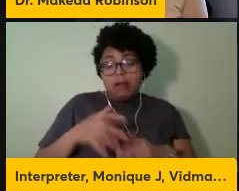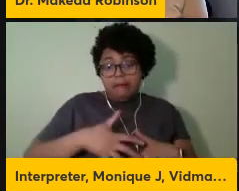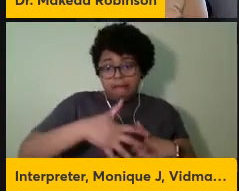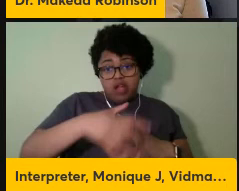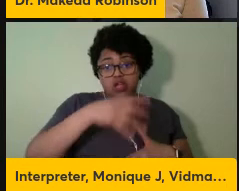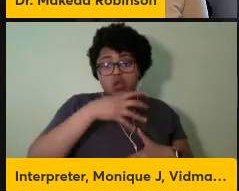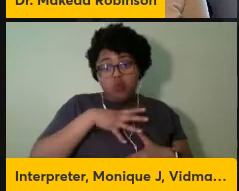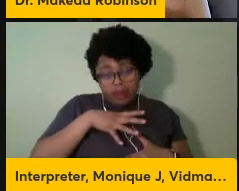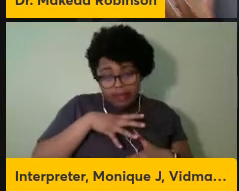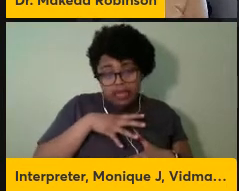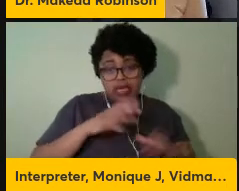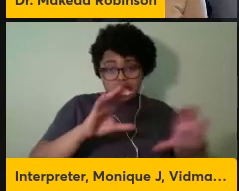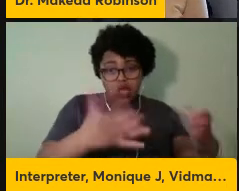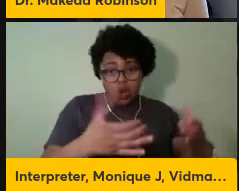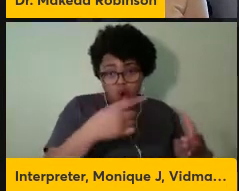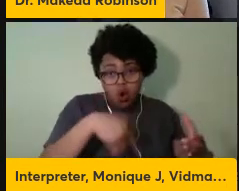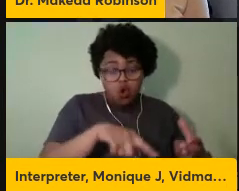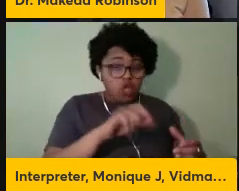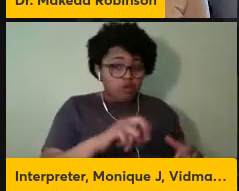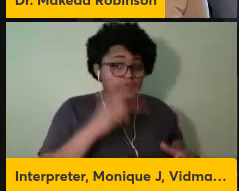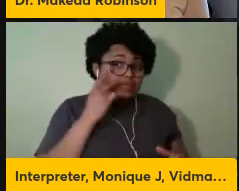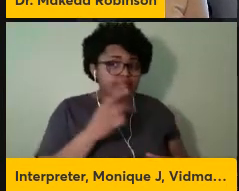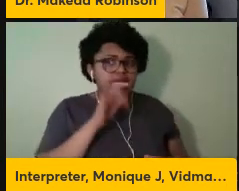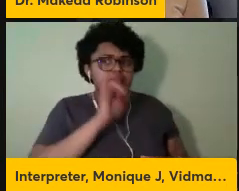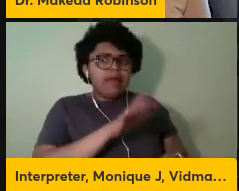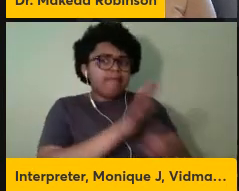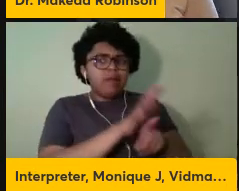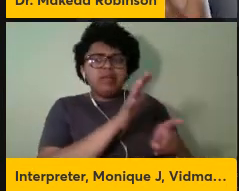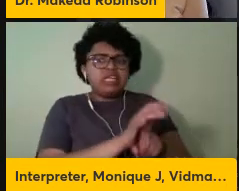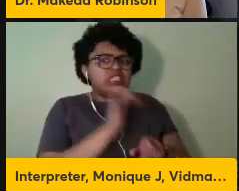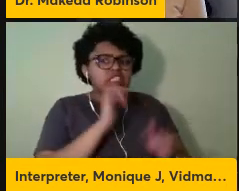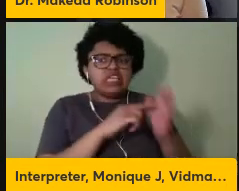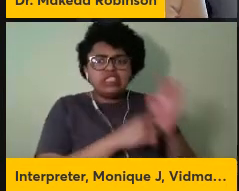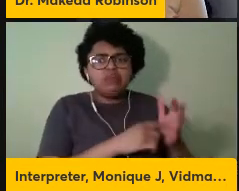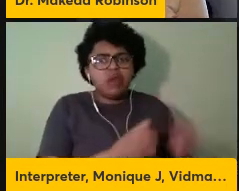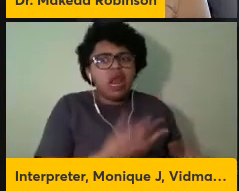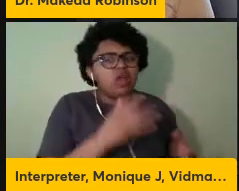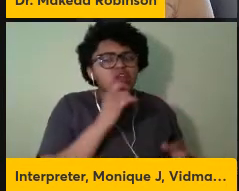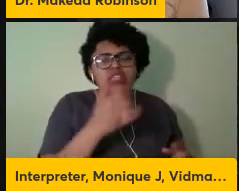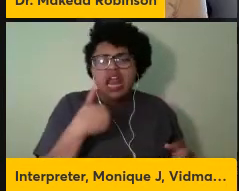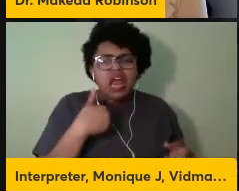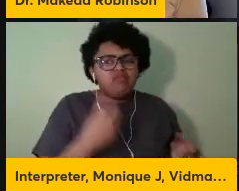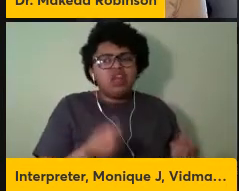this underrepresented population that often doesn't get as much